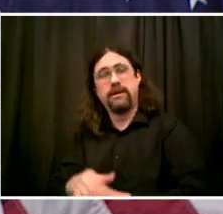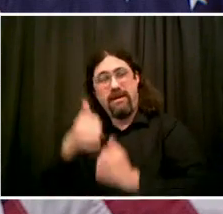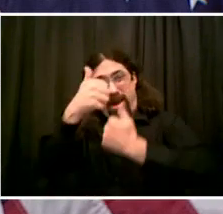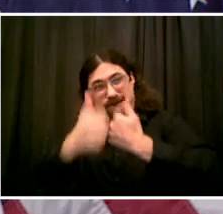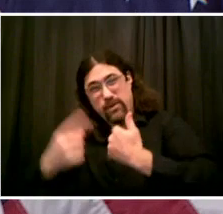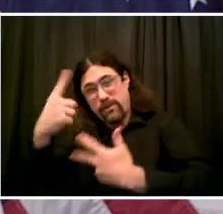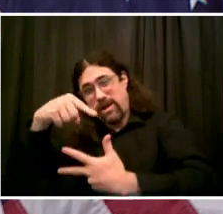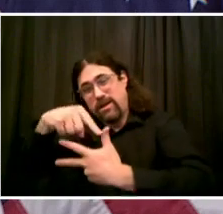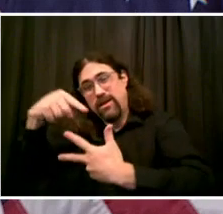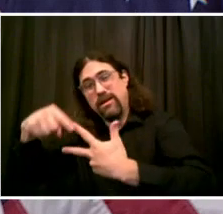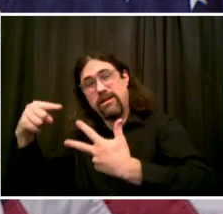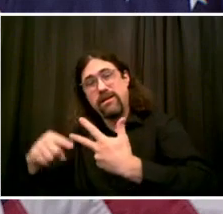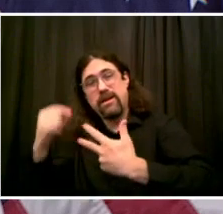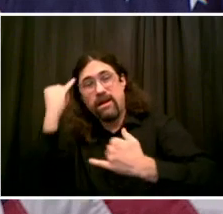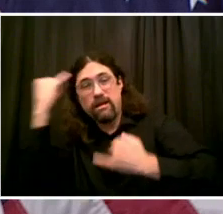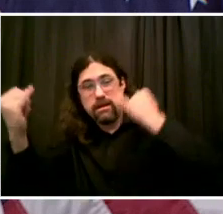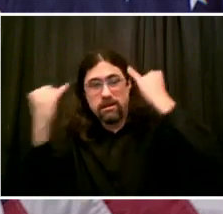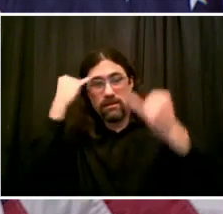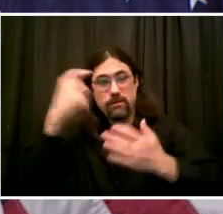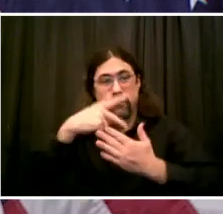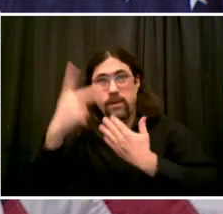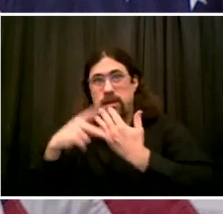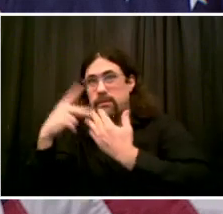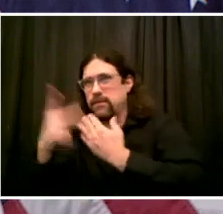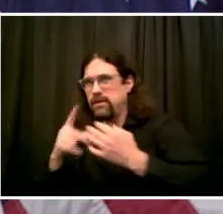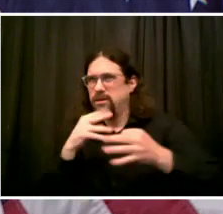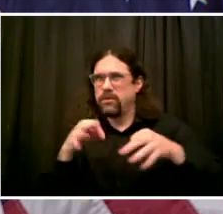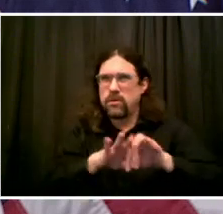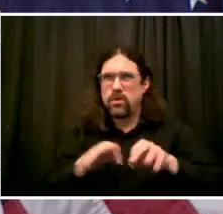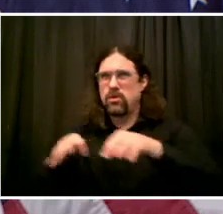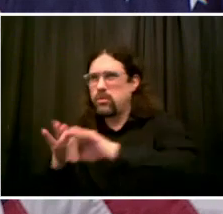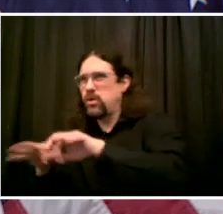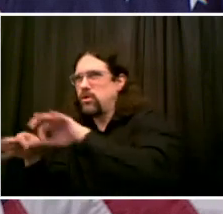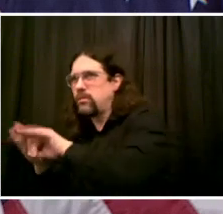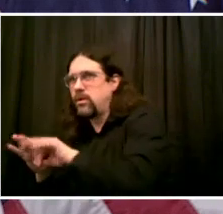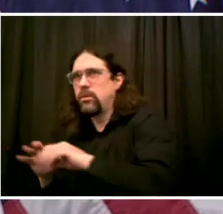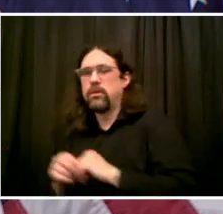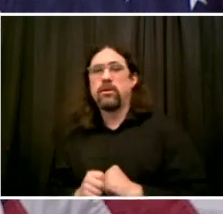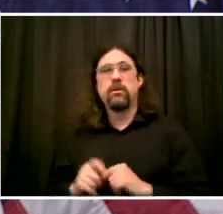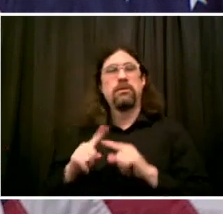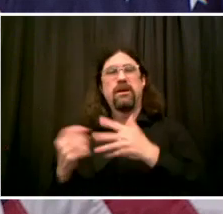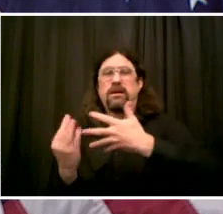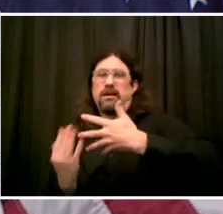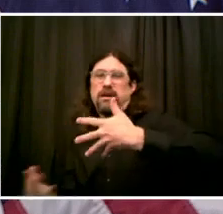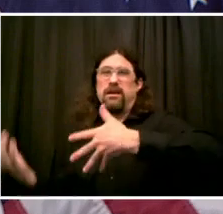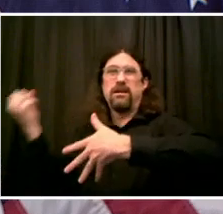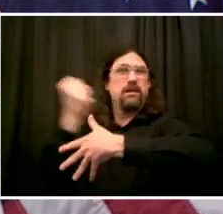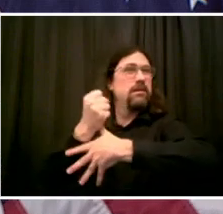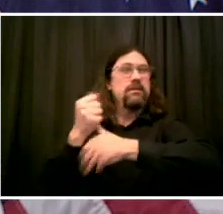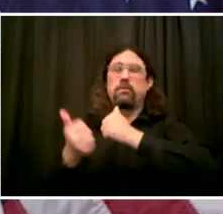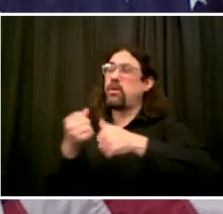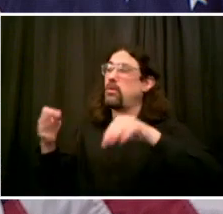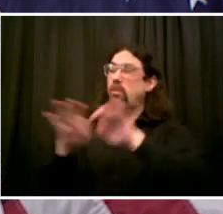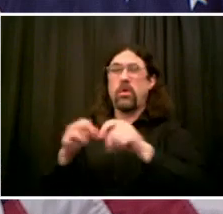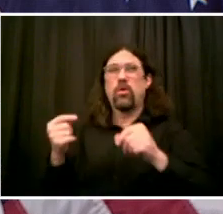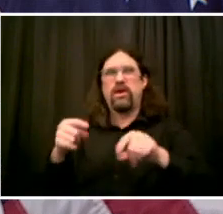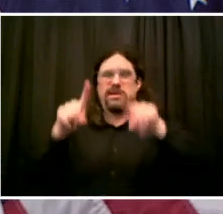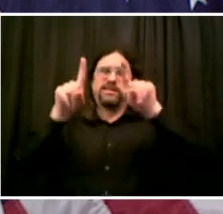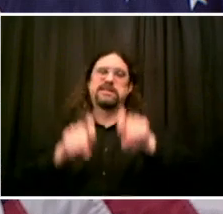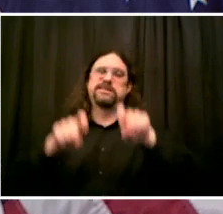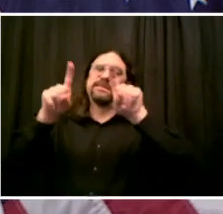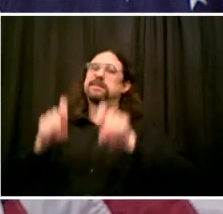mattered most since the very beginning, is testing. Not a surprise to any of you. Testing, testing, testing from day one. It's what we needed